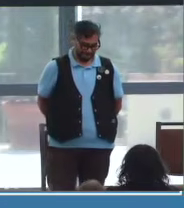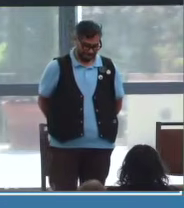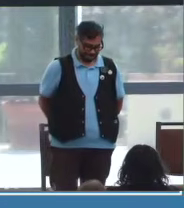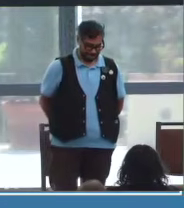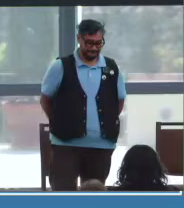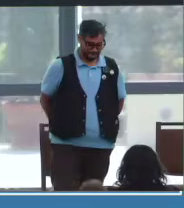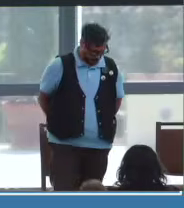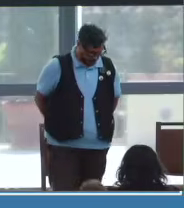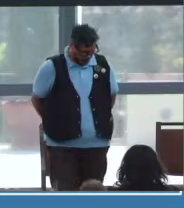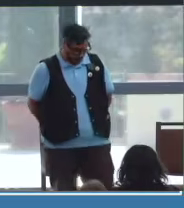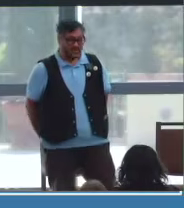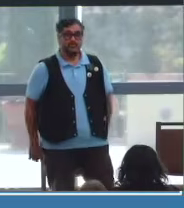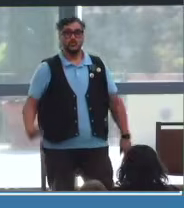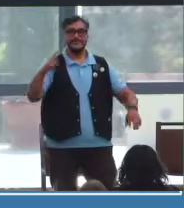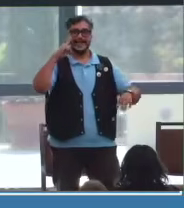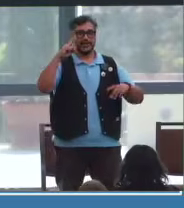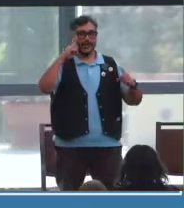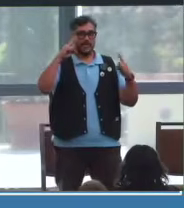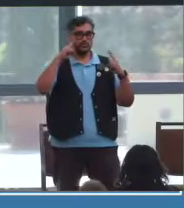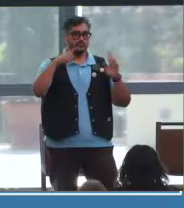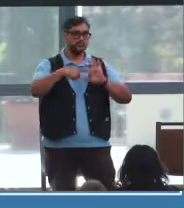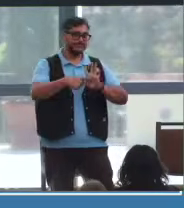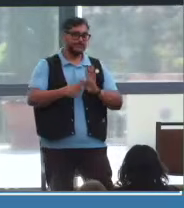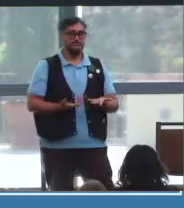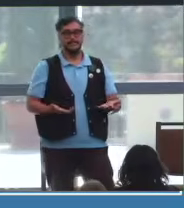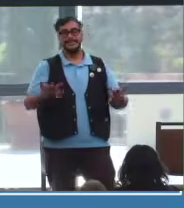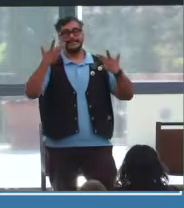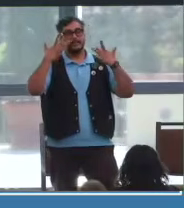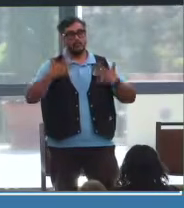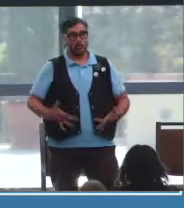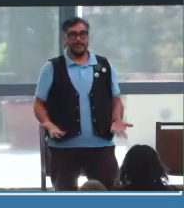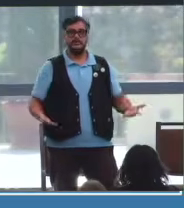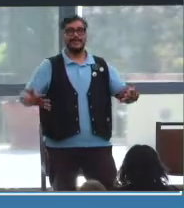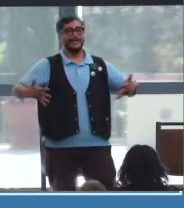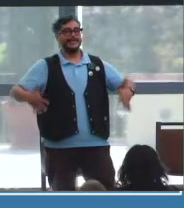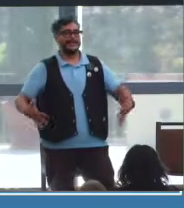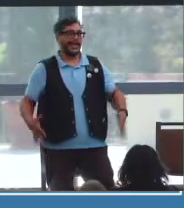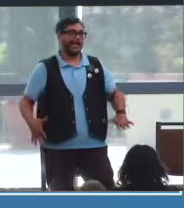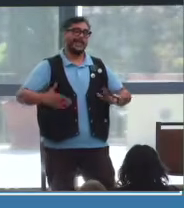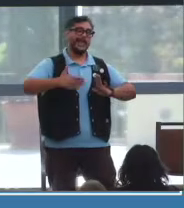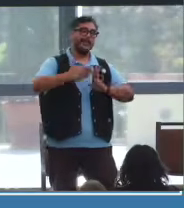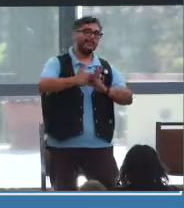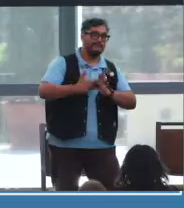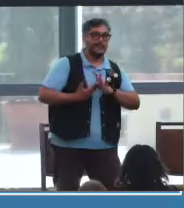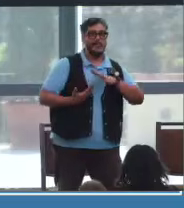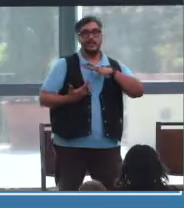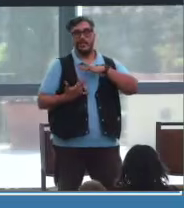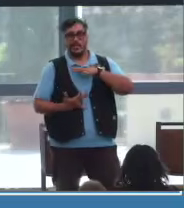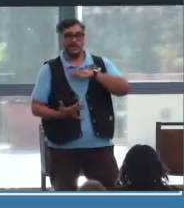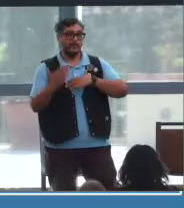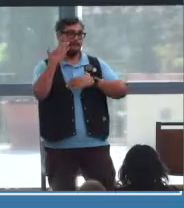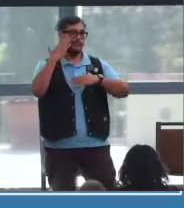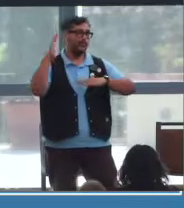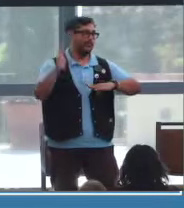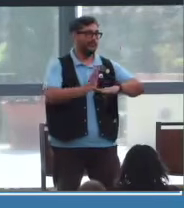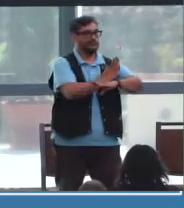So psychological and cognitive symptoms, depressed mood, anxiety, irritability, mood swings,